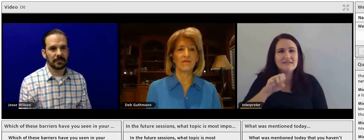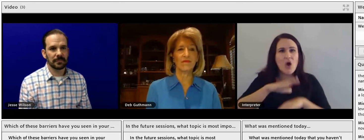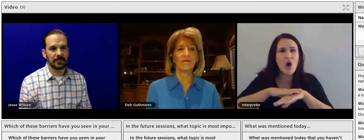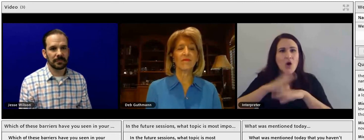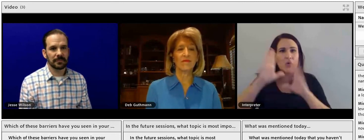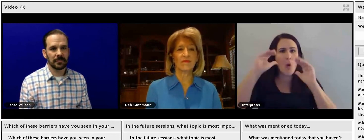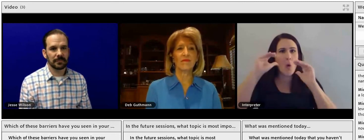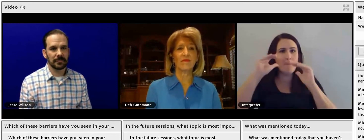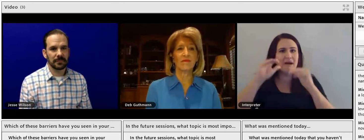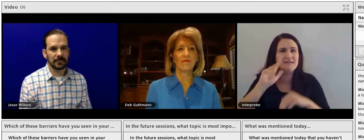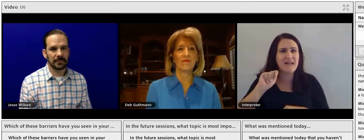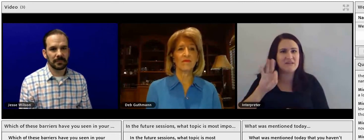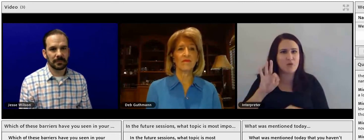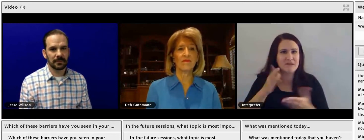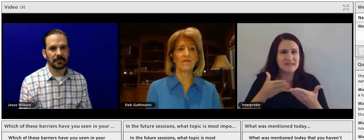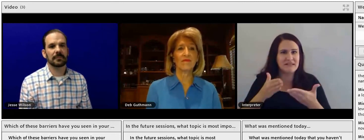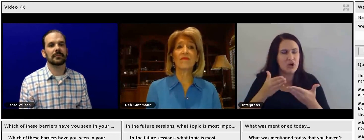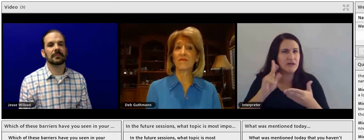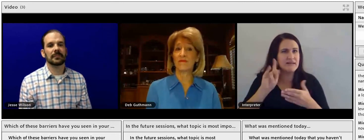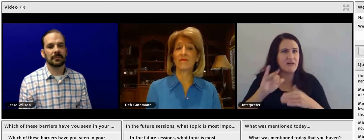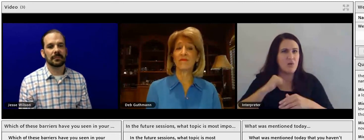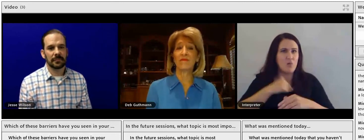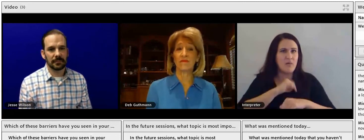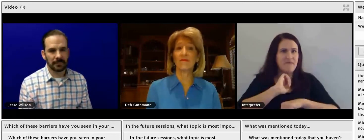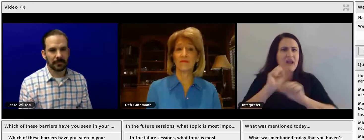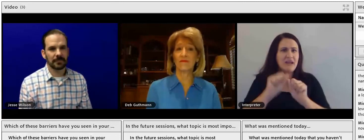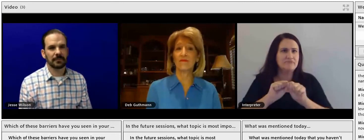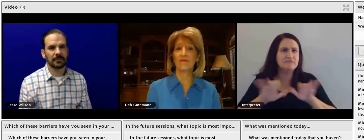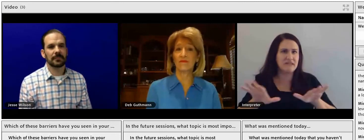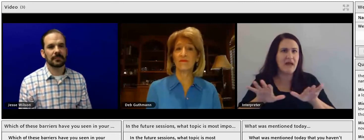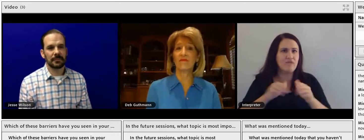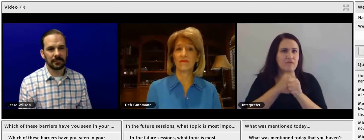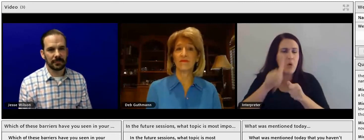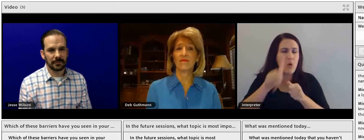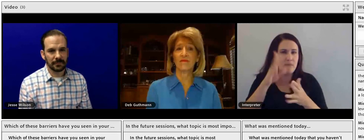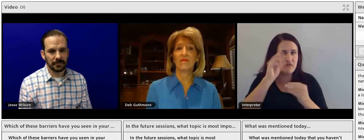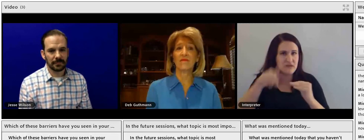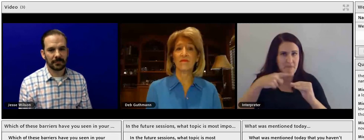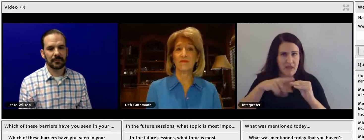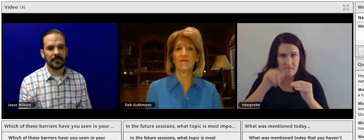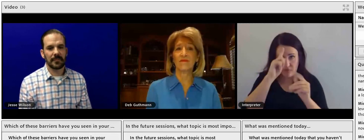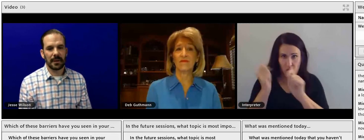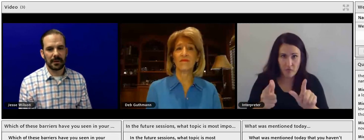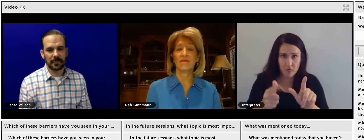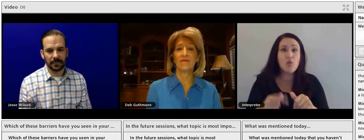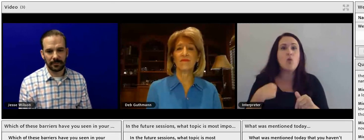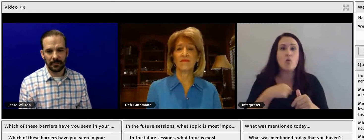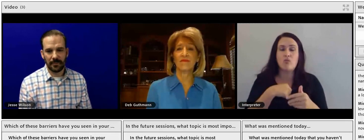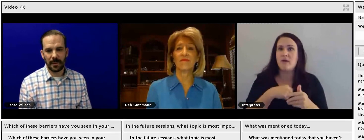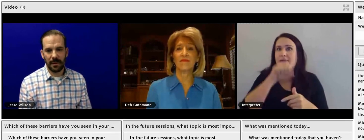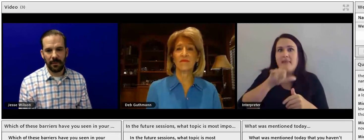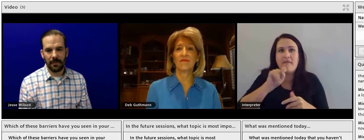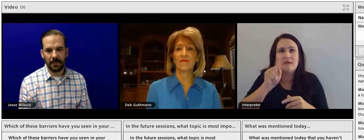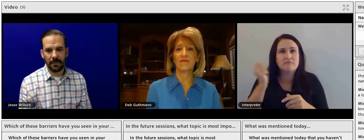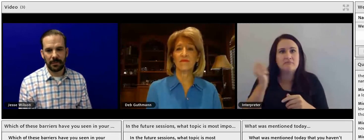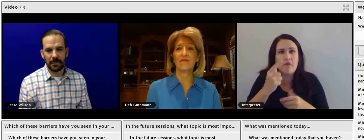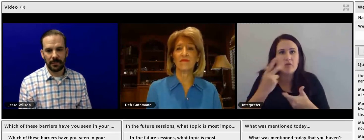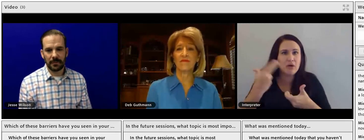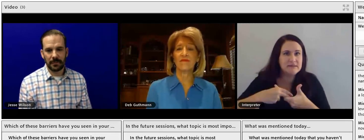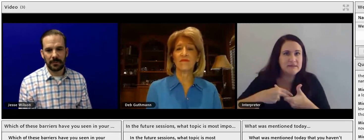Kentucky, and I can send follow-up information to all of you about that. And we would love to have you participate and think